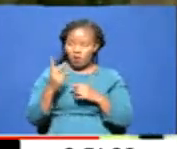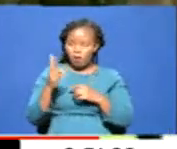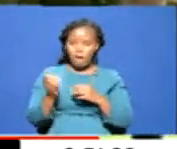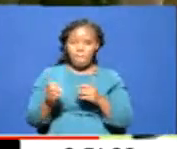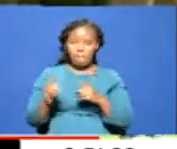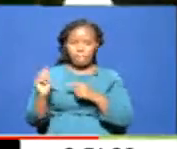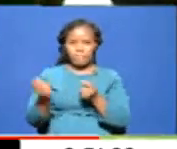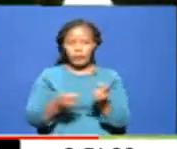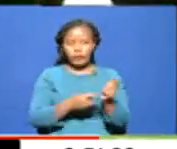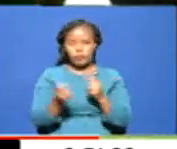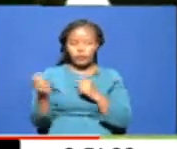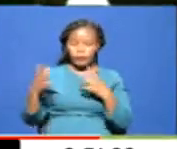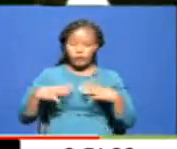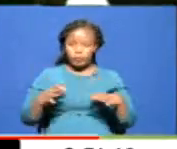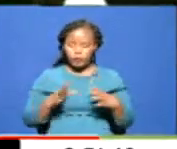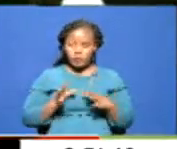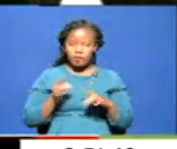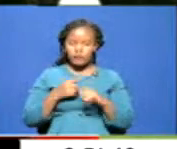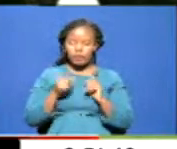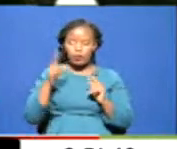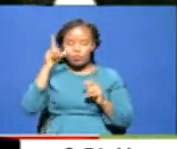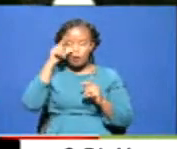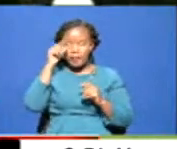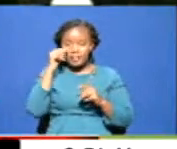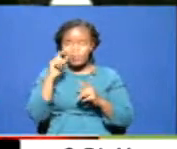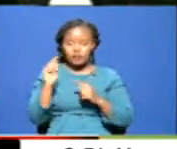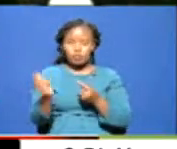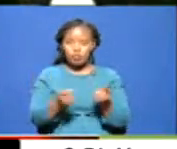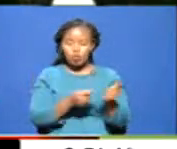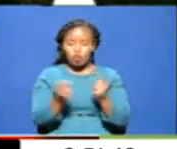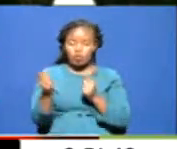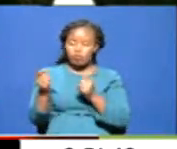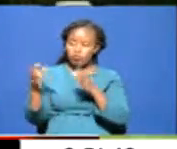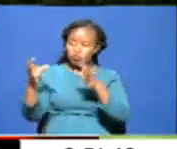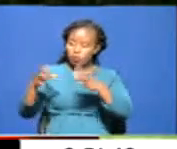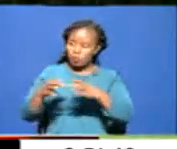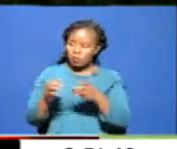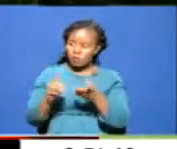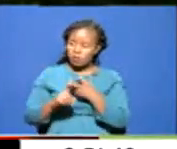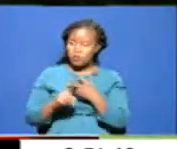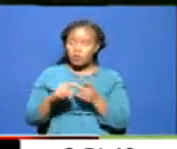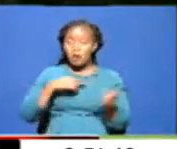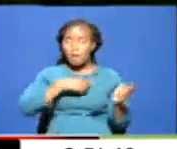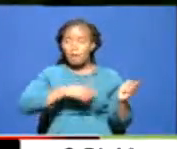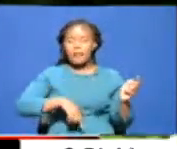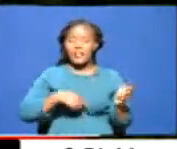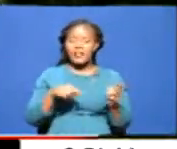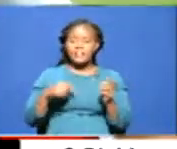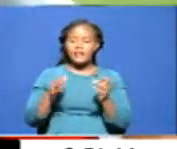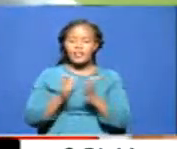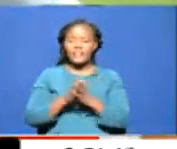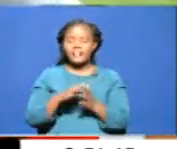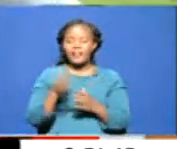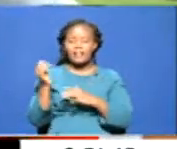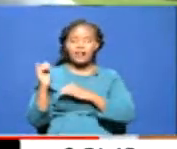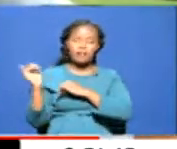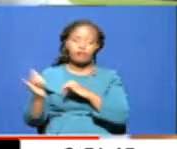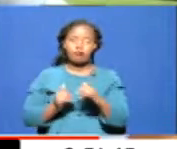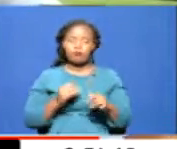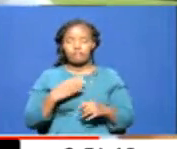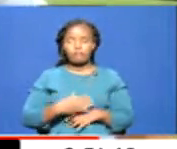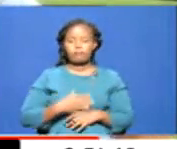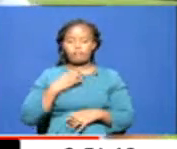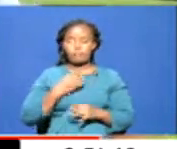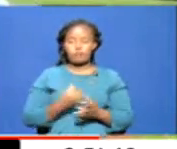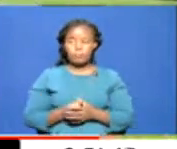club, Sea Link, Mombasa Golf Club, Leisure, Vipingo, Malindi, and invited guests. It has a history of, you